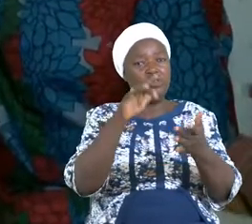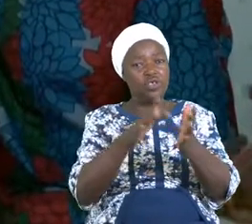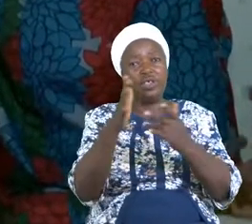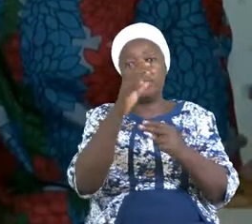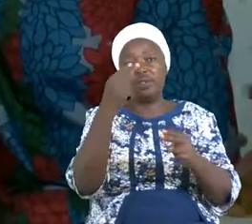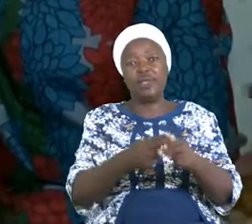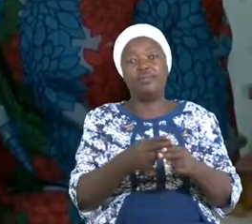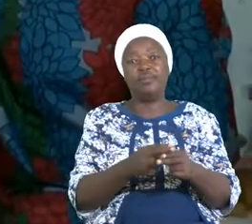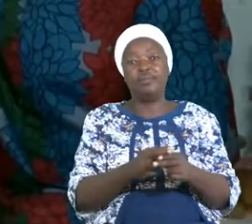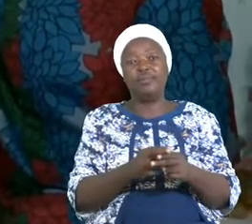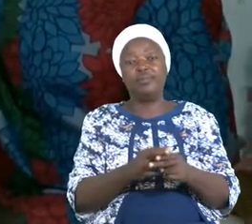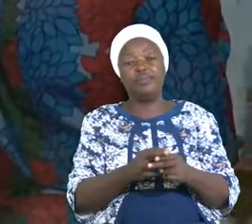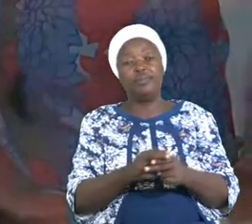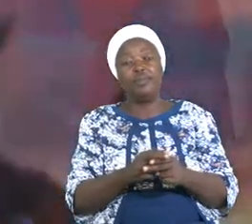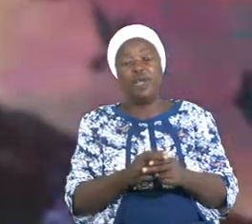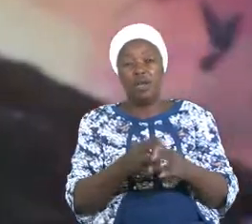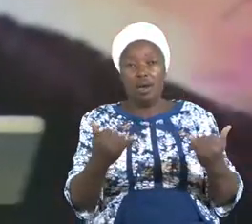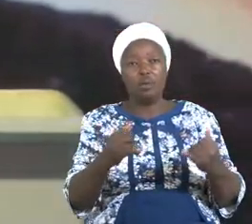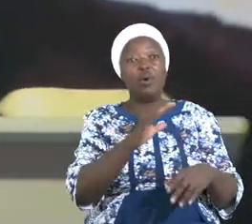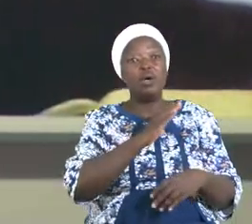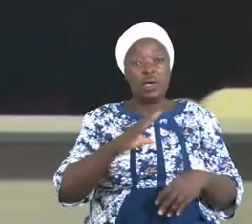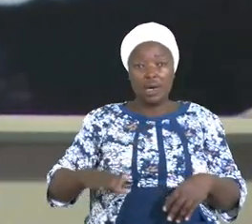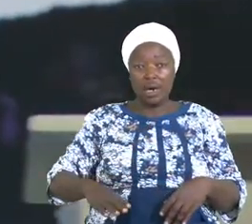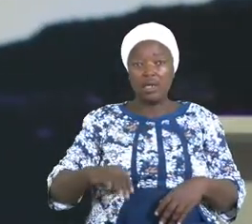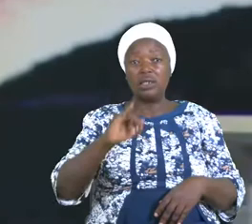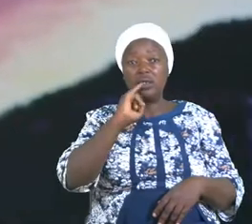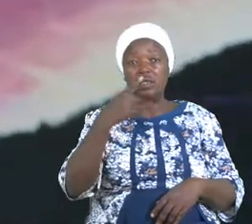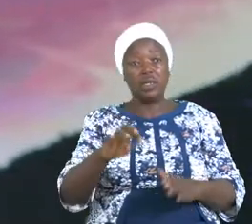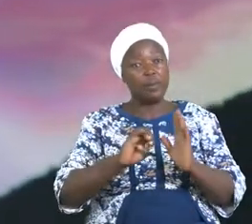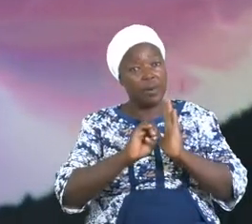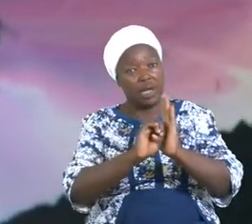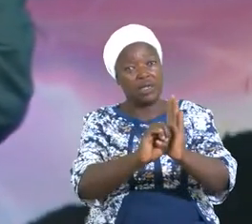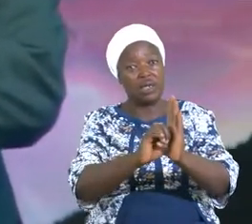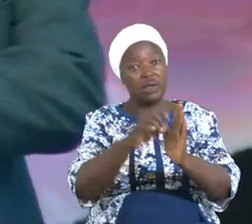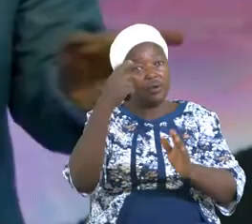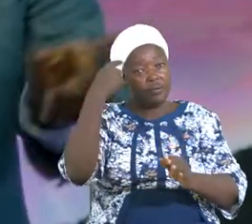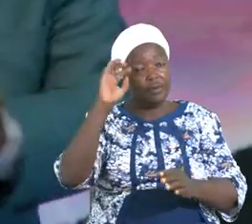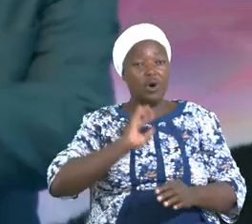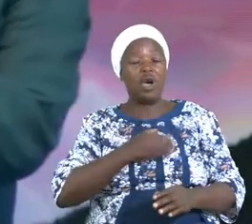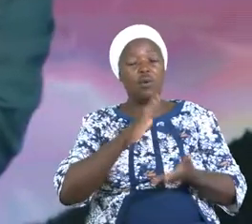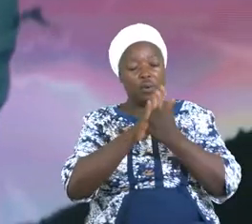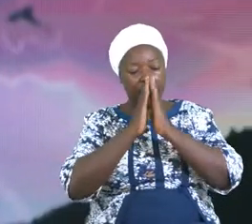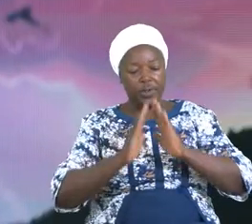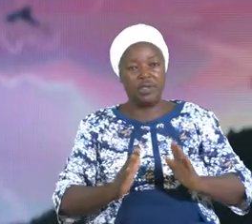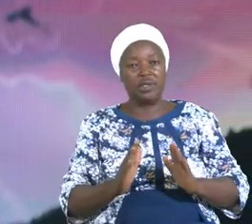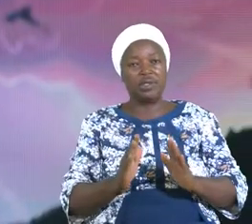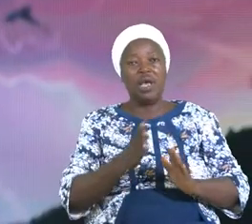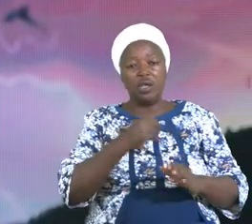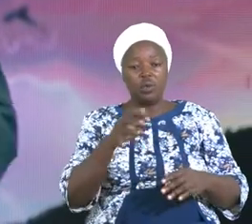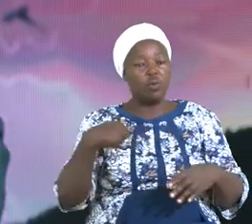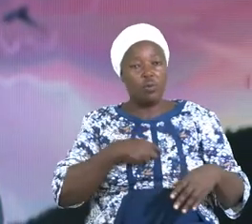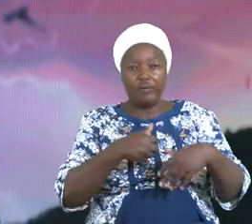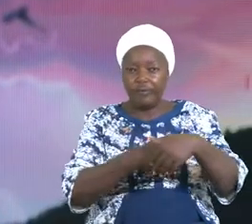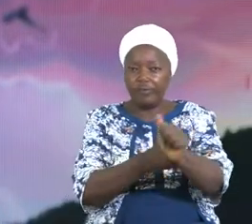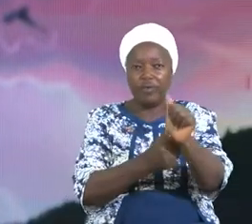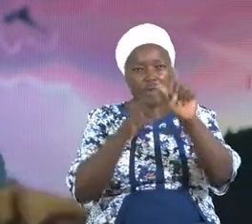name. Now, Christ is the pattern for our peace. And so we follow him, and we